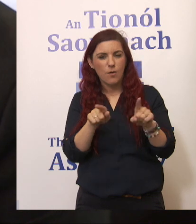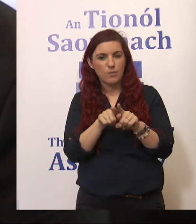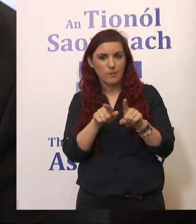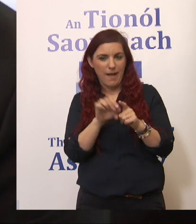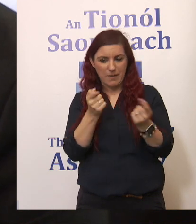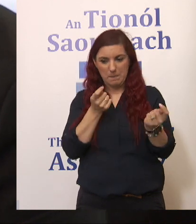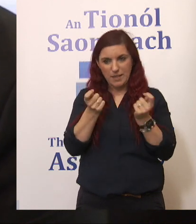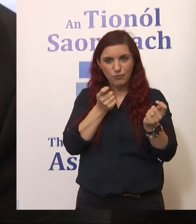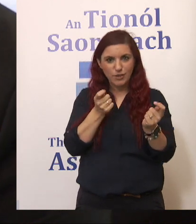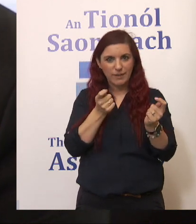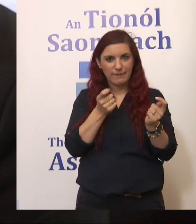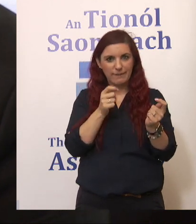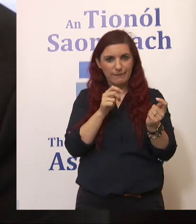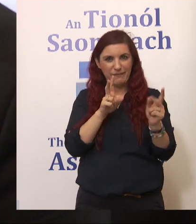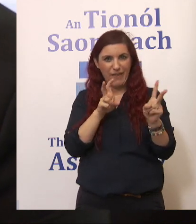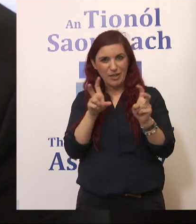well. That, you know, that